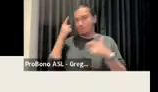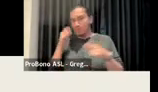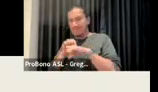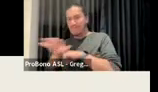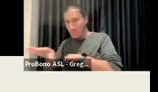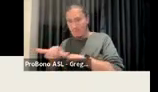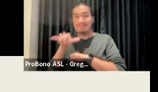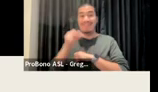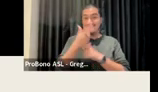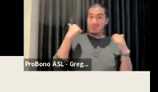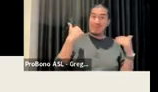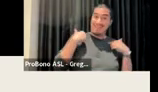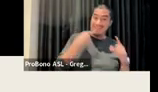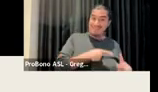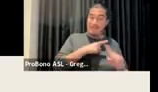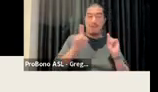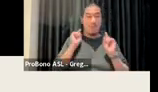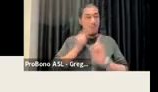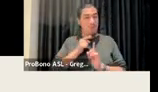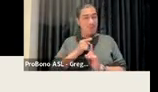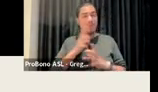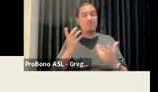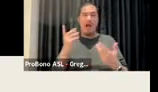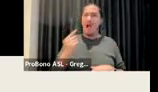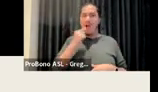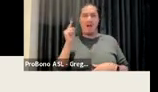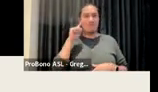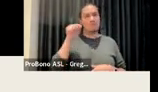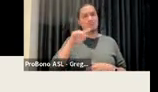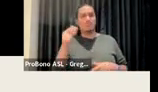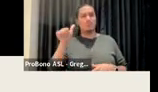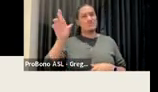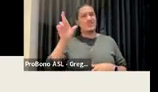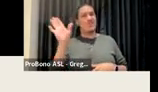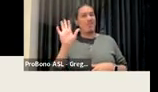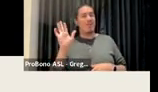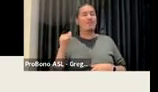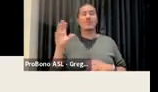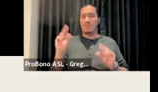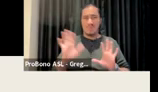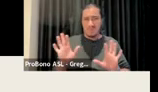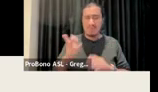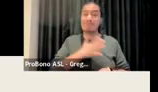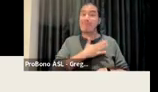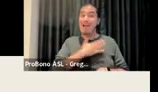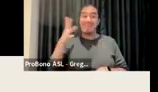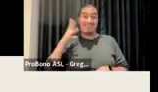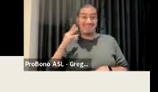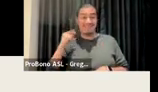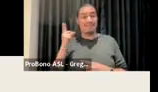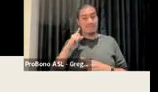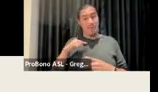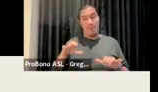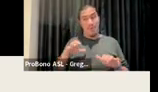there, but the takeaway isn't, boy, it sucks to be queer. The takeaway is my existence is an act of